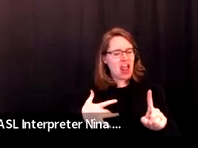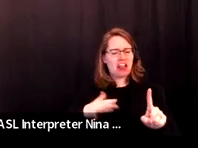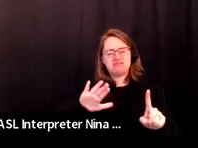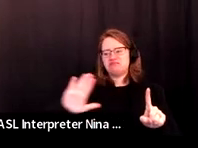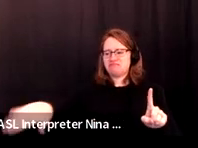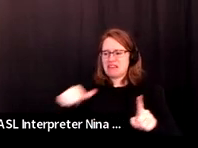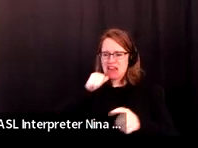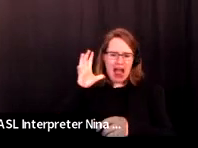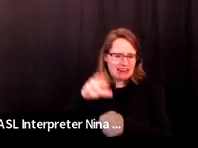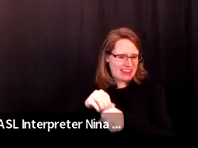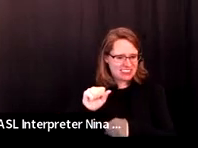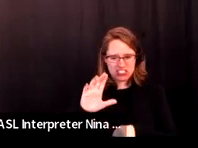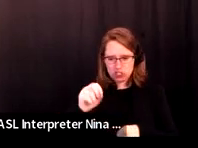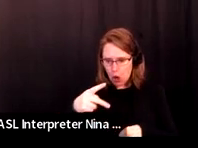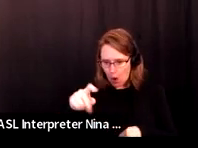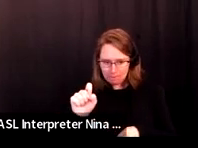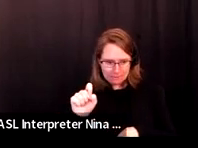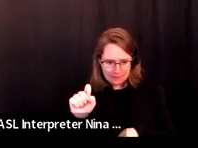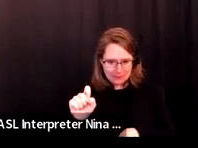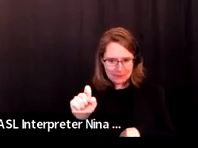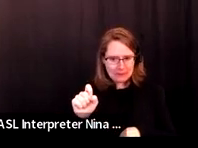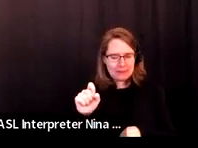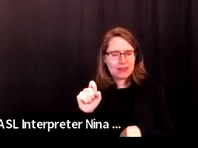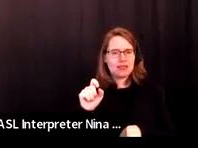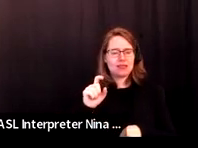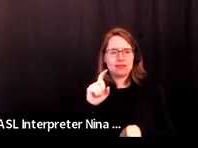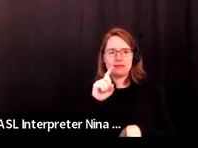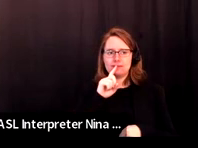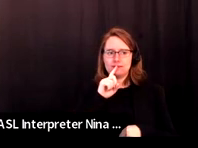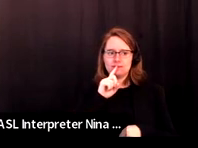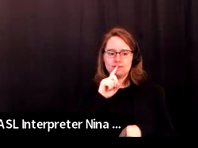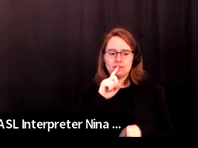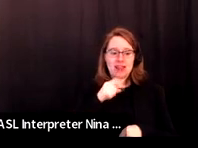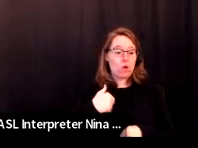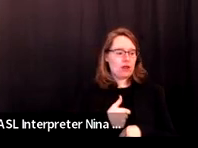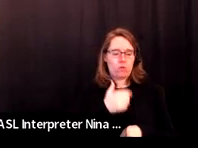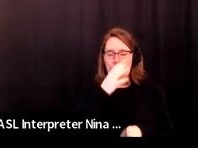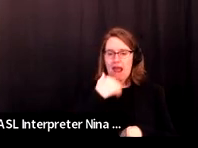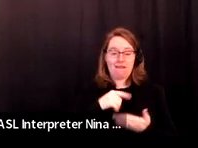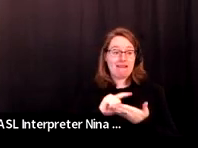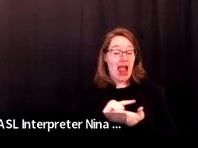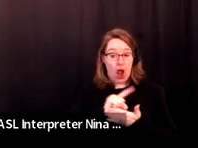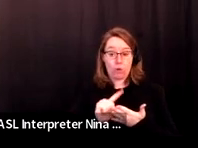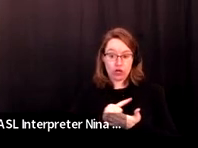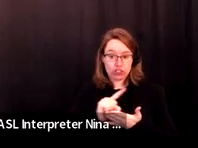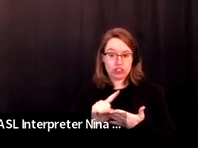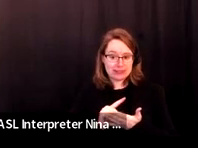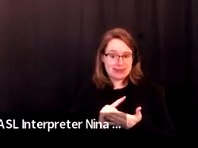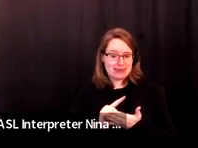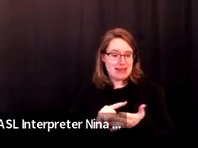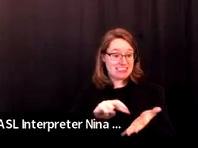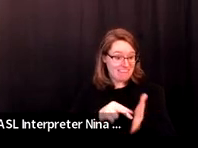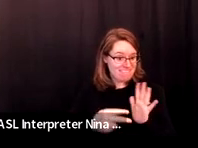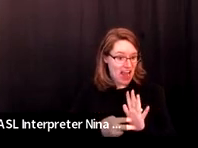things, protecting the environment. It's just we're gonna spend hours defining that once you use the word protect. In my mind, growing up